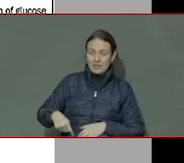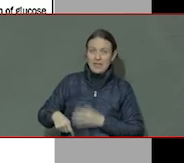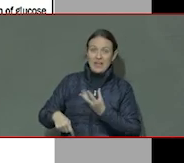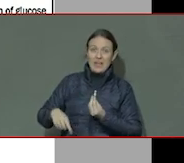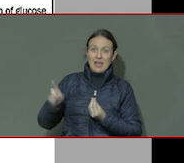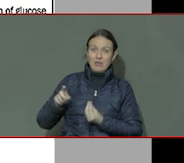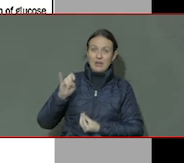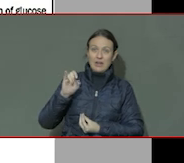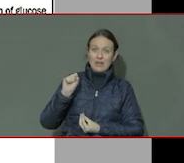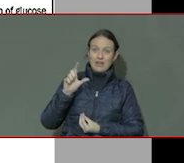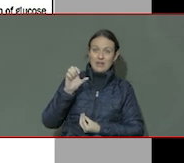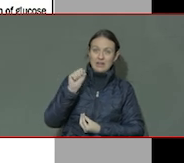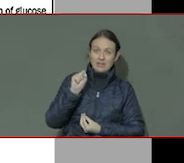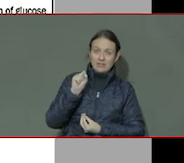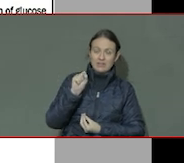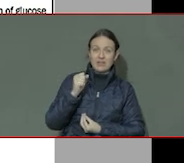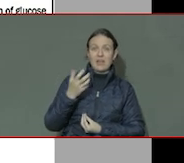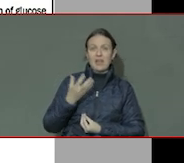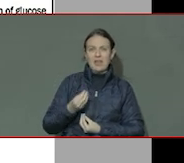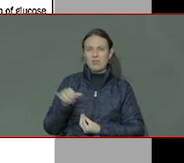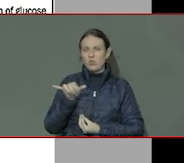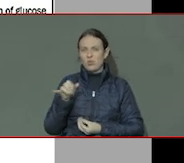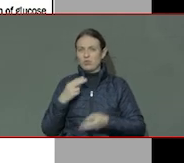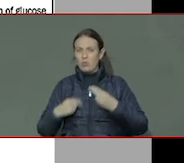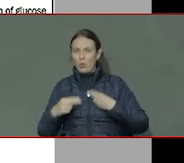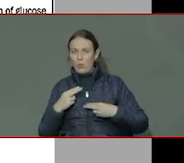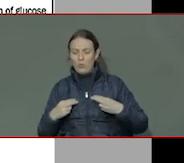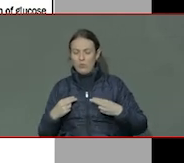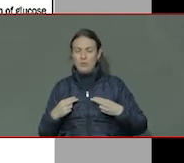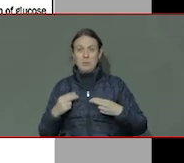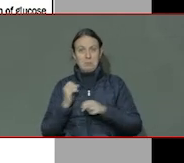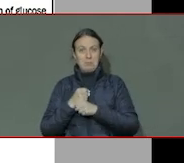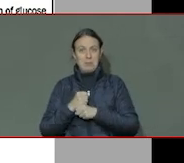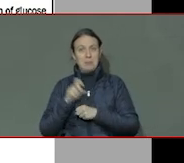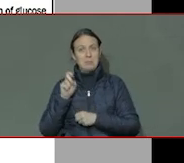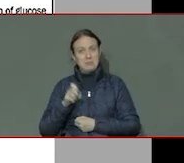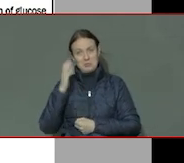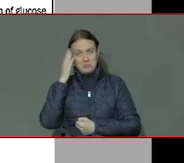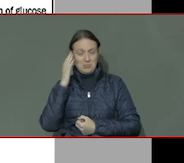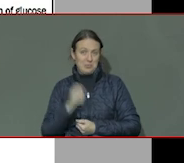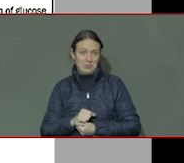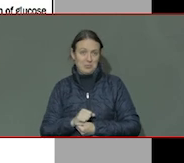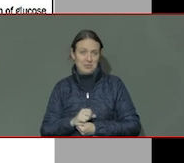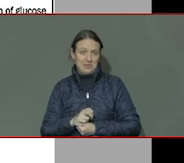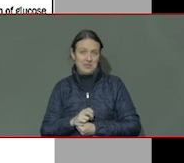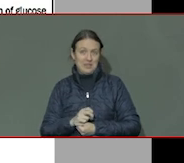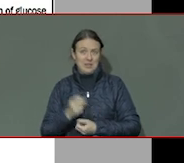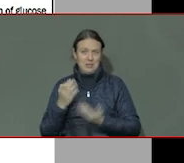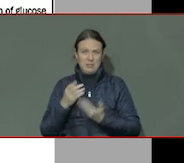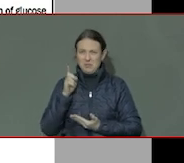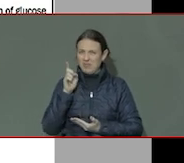You must know which cells and which hormone they are going to secrete. Then I just want to make sure, I'm not sure if it's on